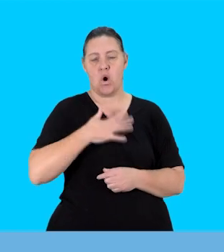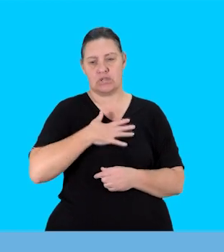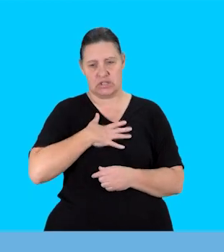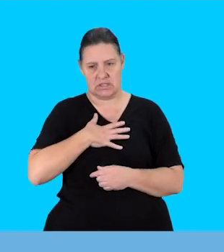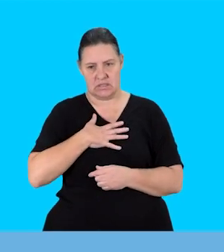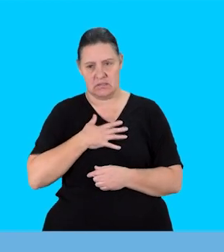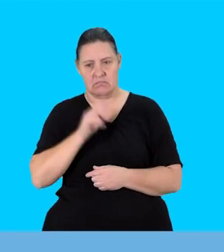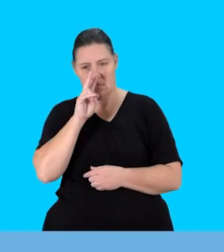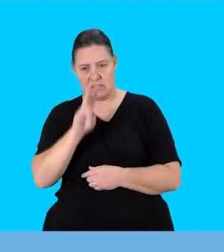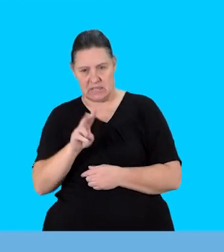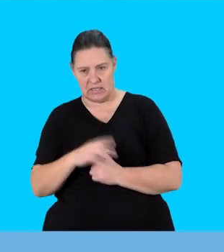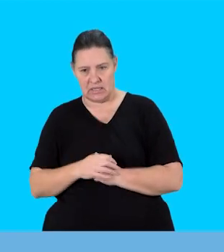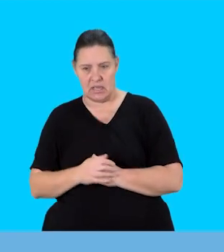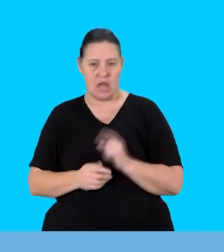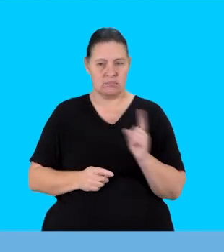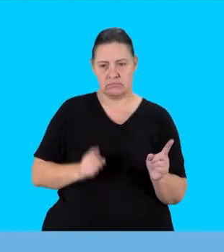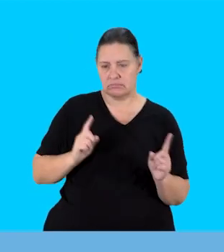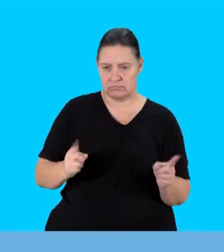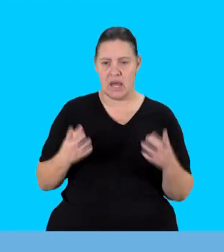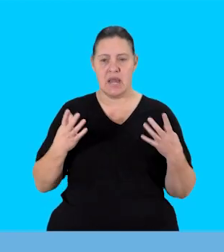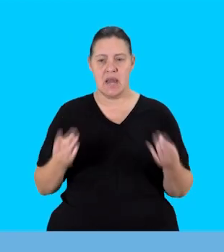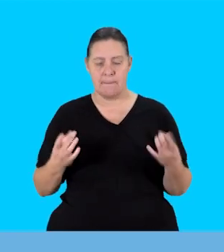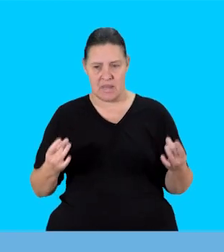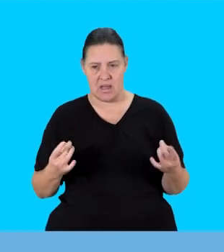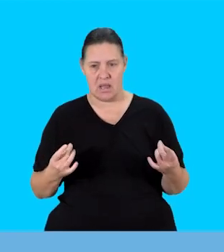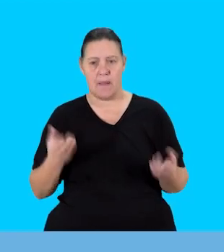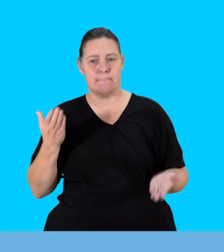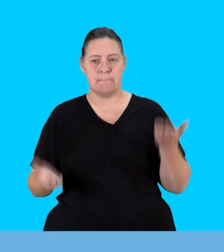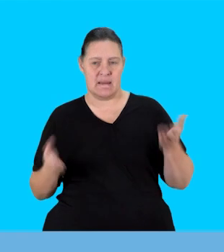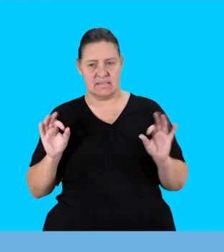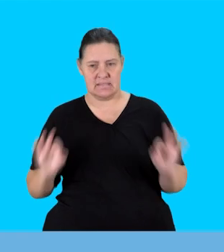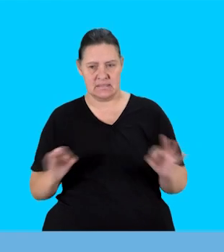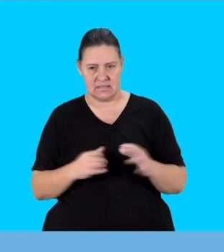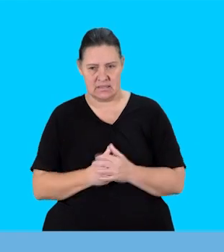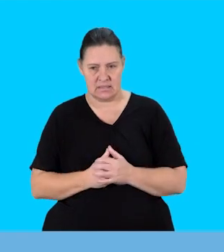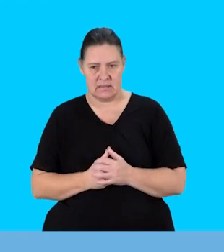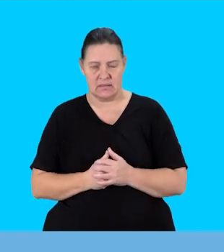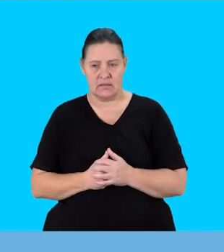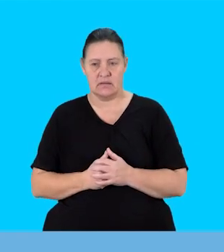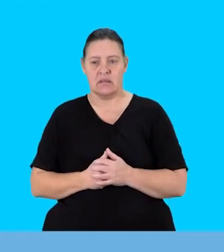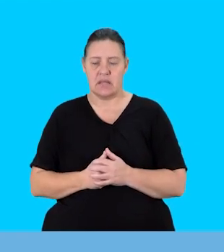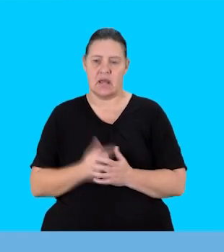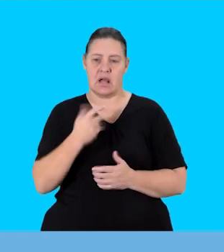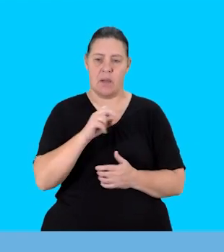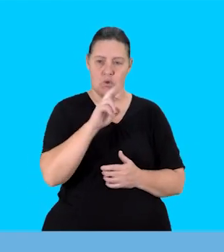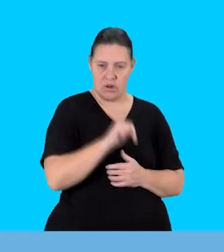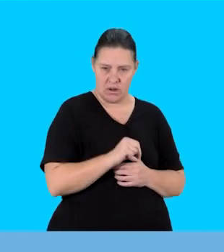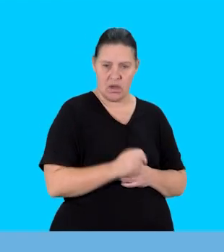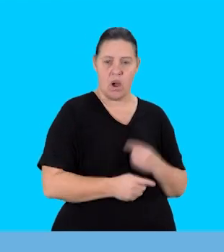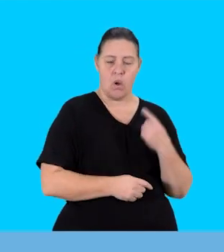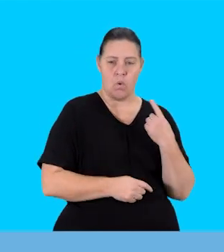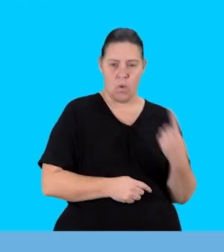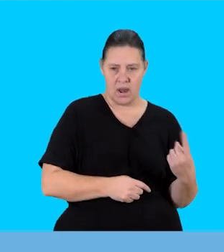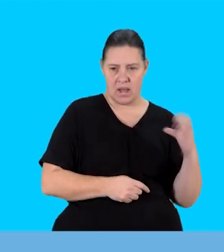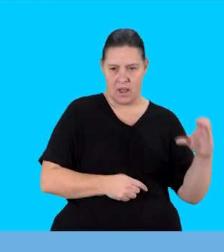4 oxygens. So as we can see on both sides, the number of oxygens are balanced. Going back to the carbon, there's still